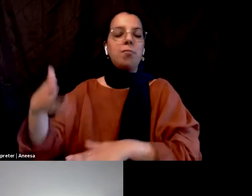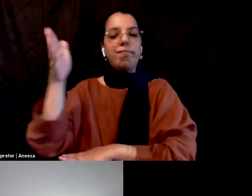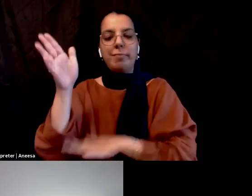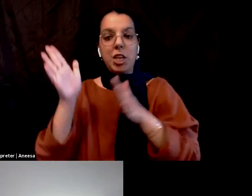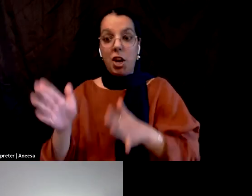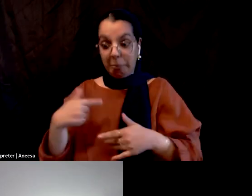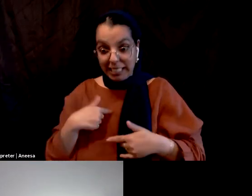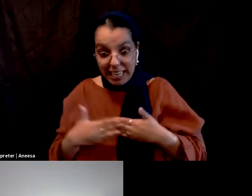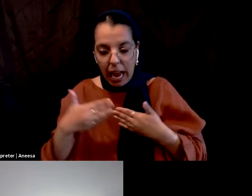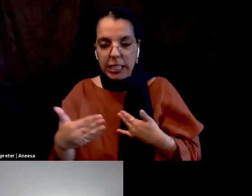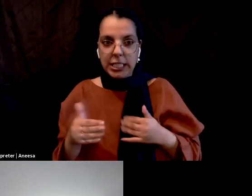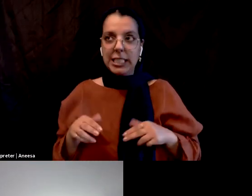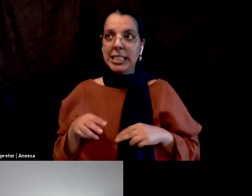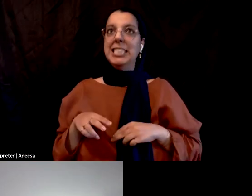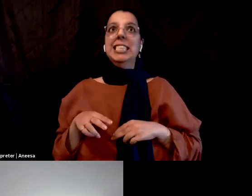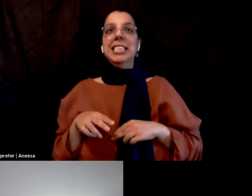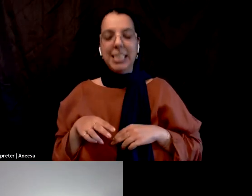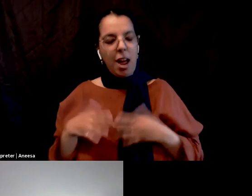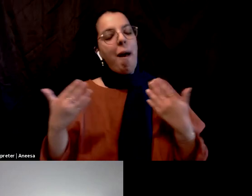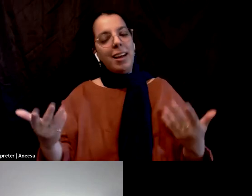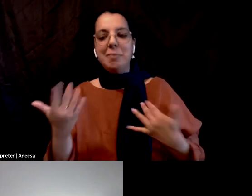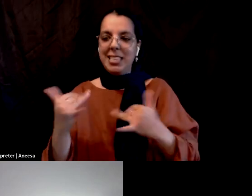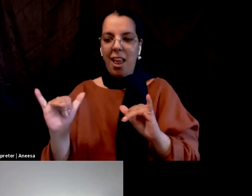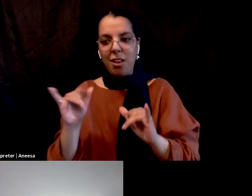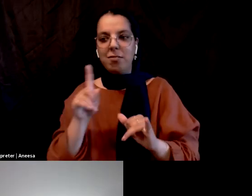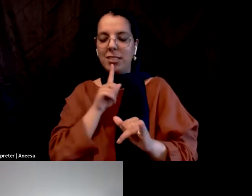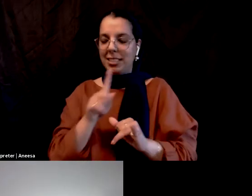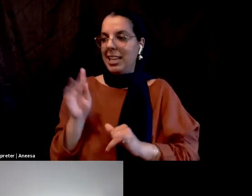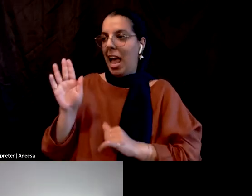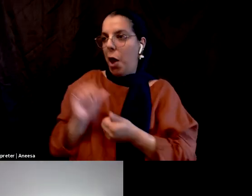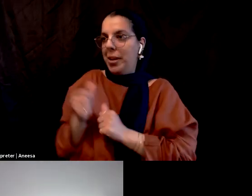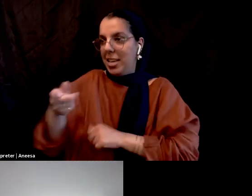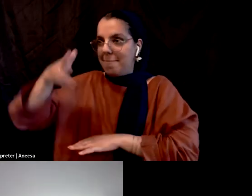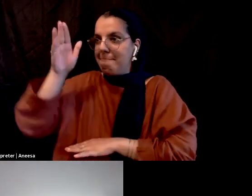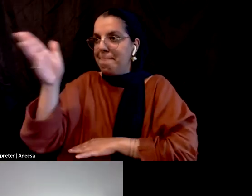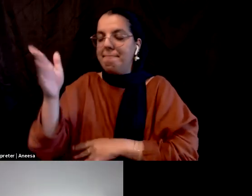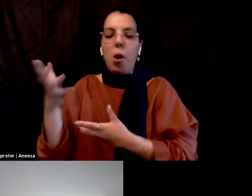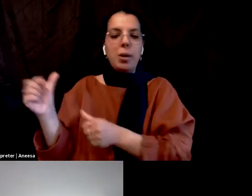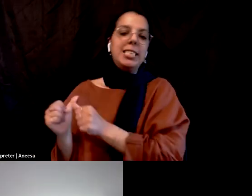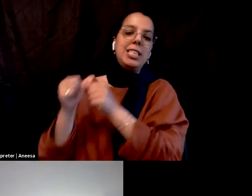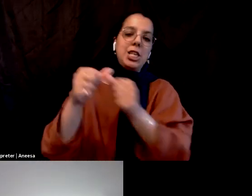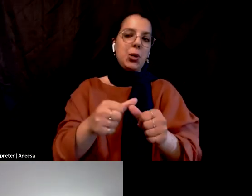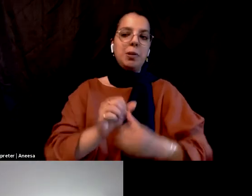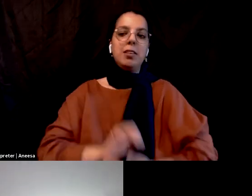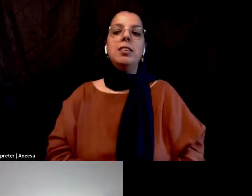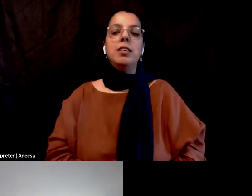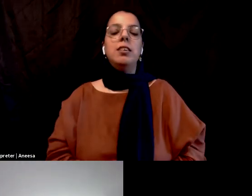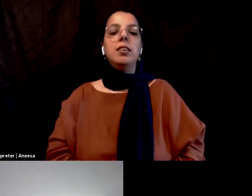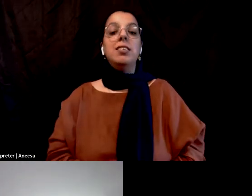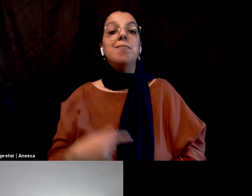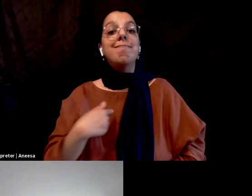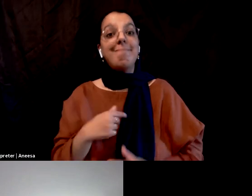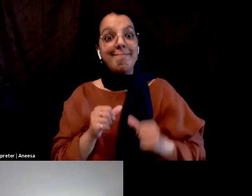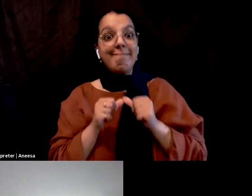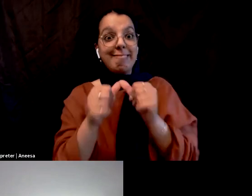just really engaging in how he presents our history. I'm not going to go sort of deep into the history,